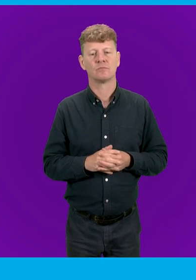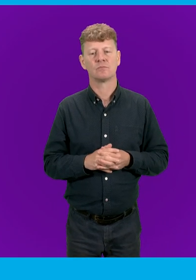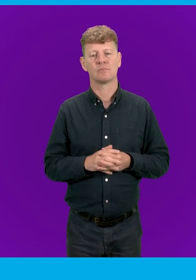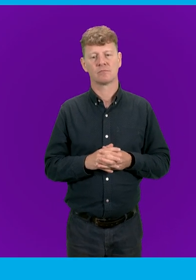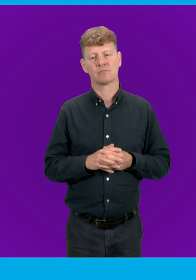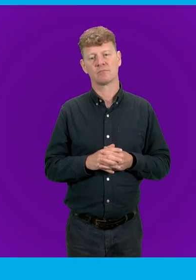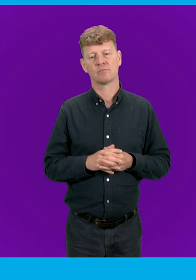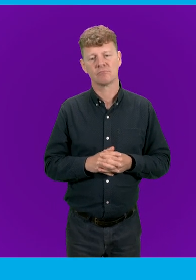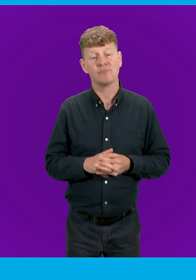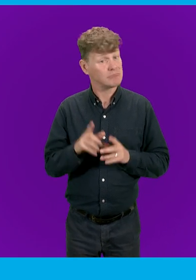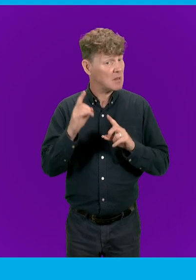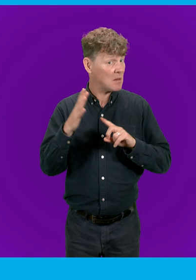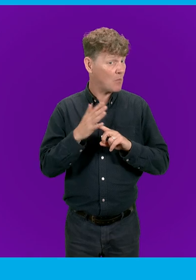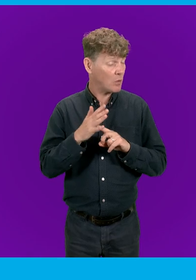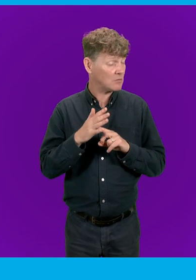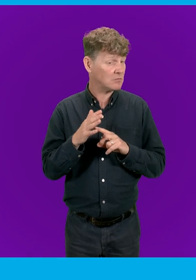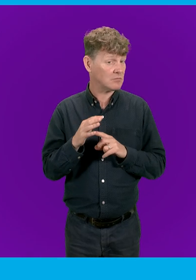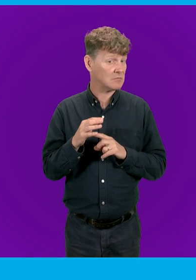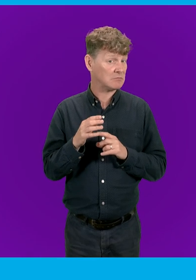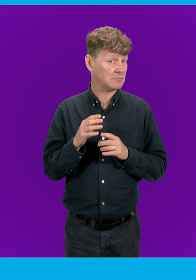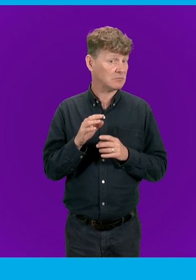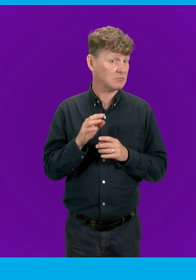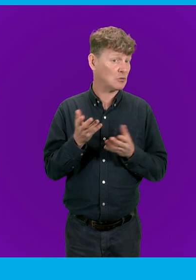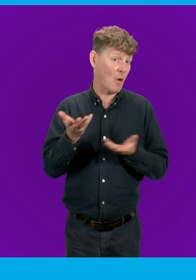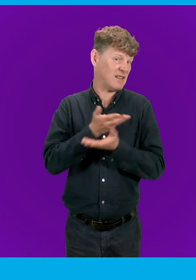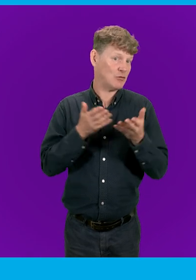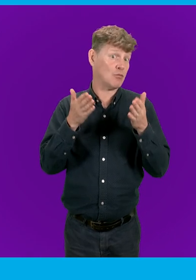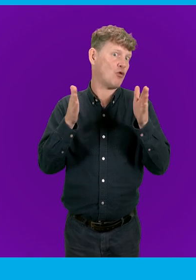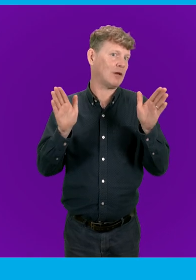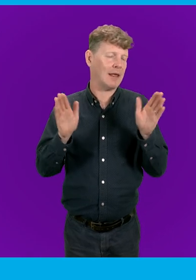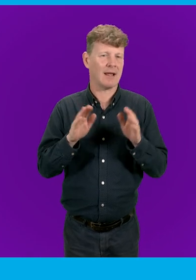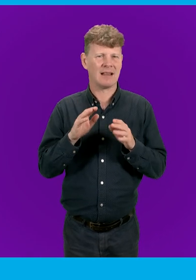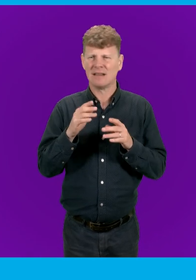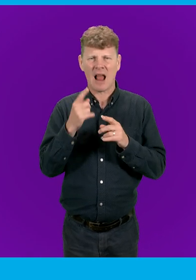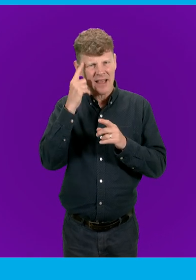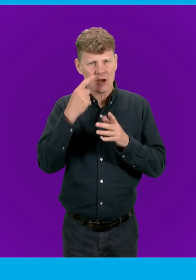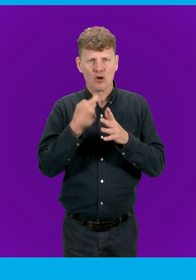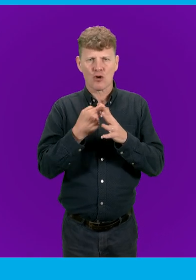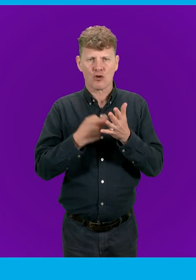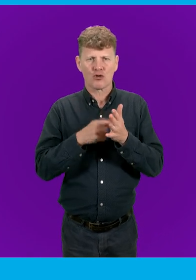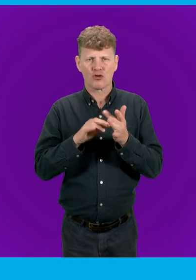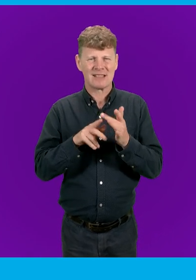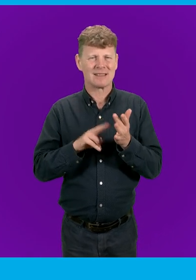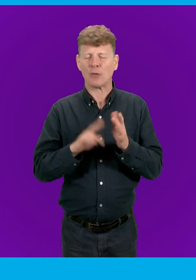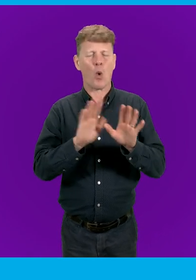I think it's an important one and an important conversation more broadly, and it was touched on earlier by you, Kirsten,